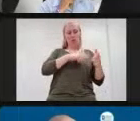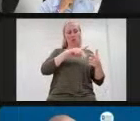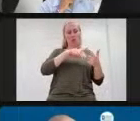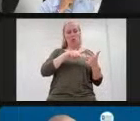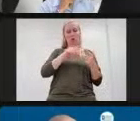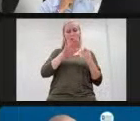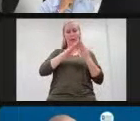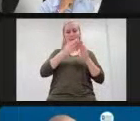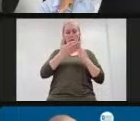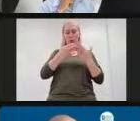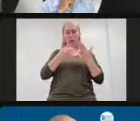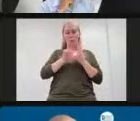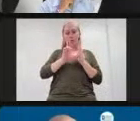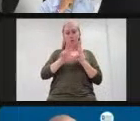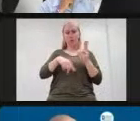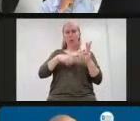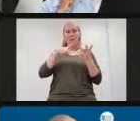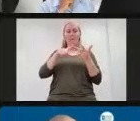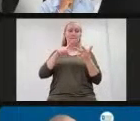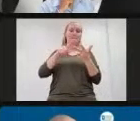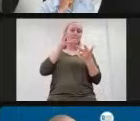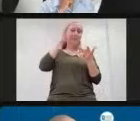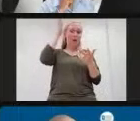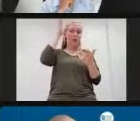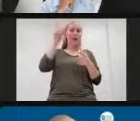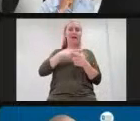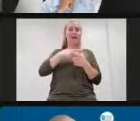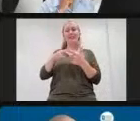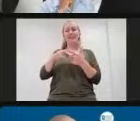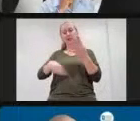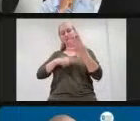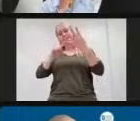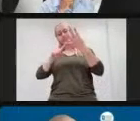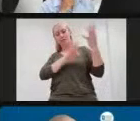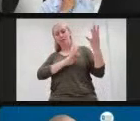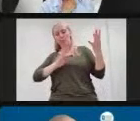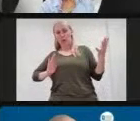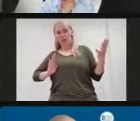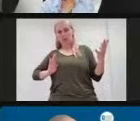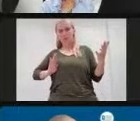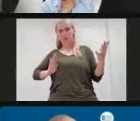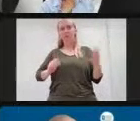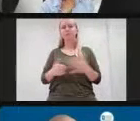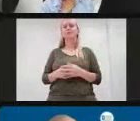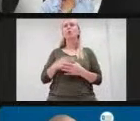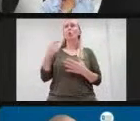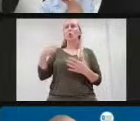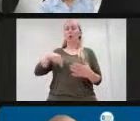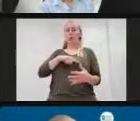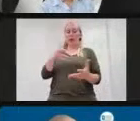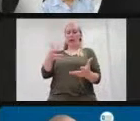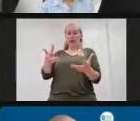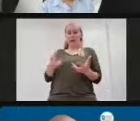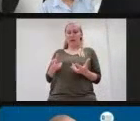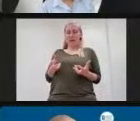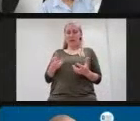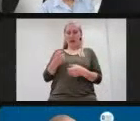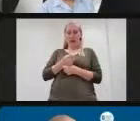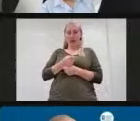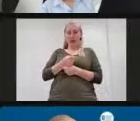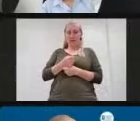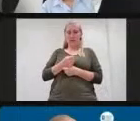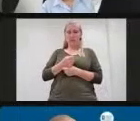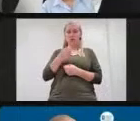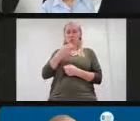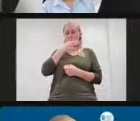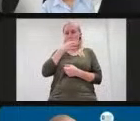community review, parent review, and then comes to the board. And so when we get to a couple of those coming